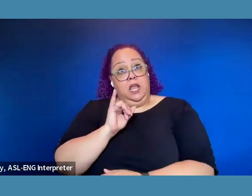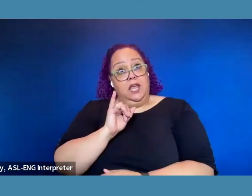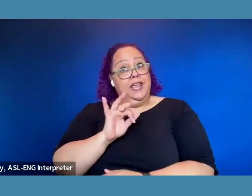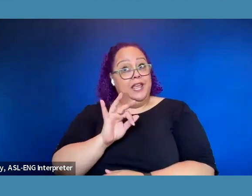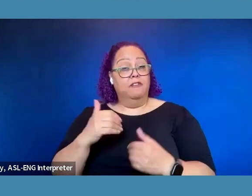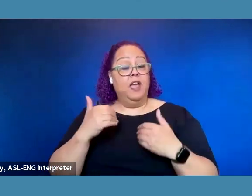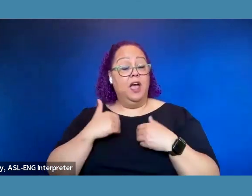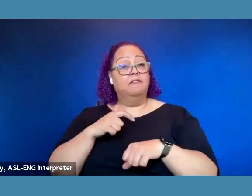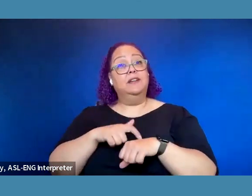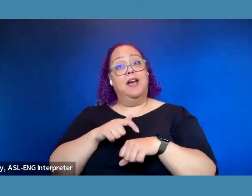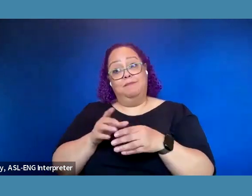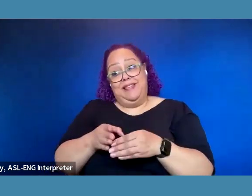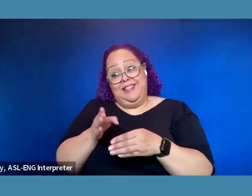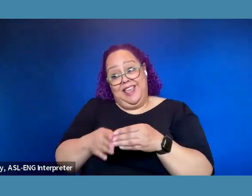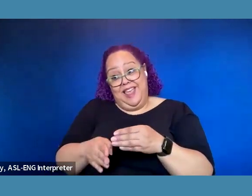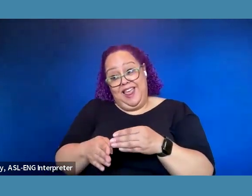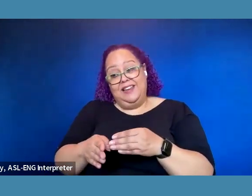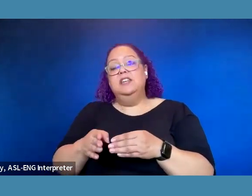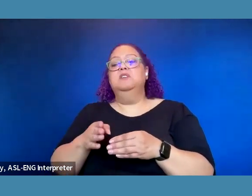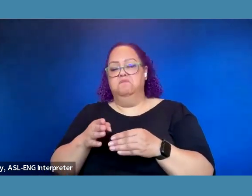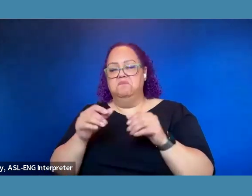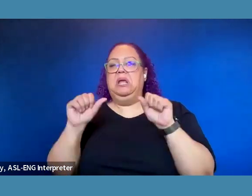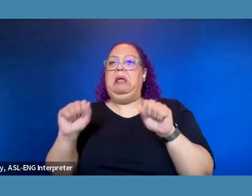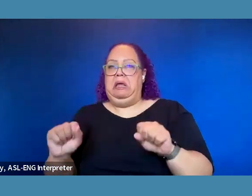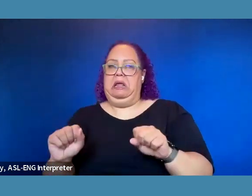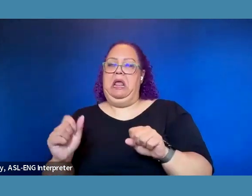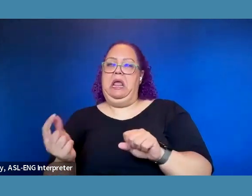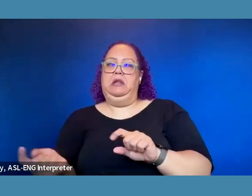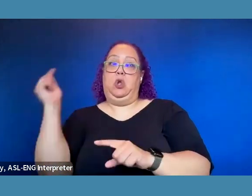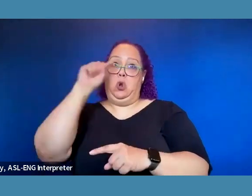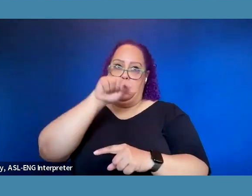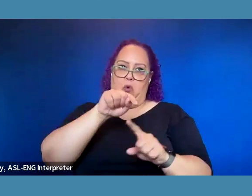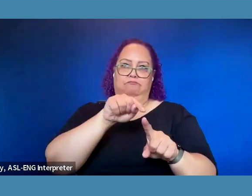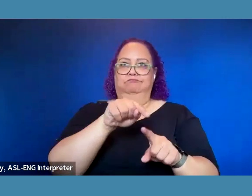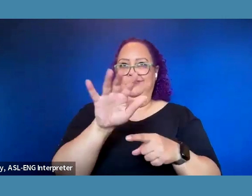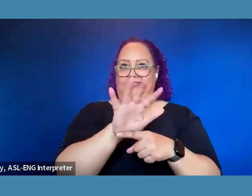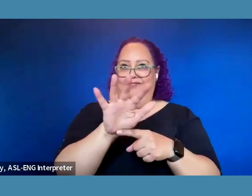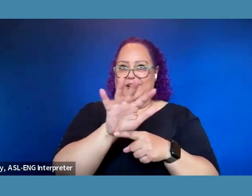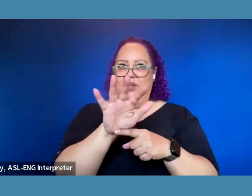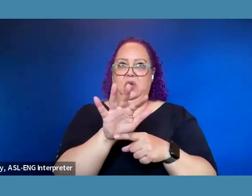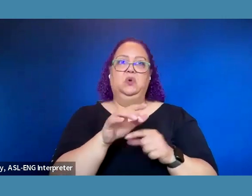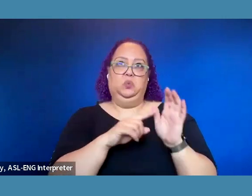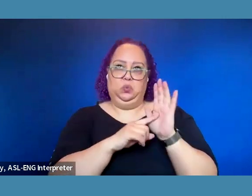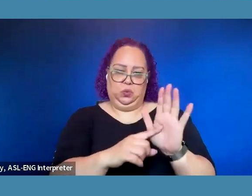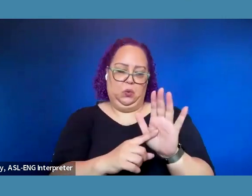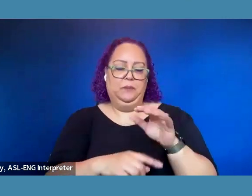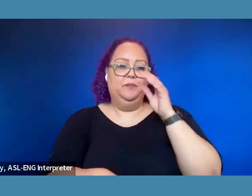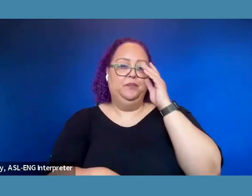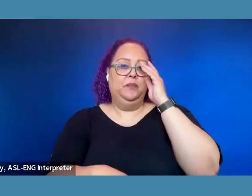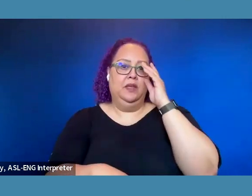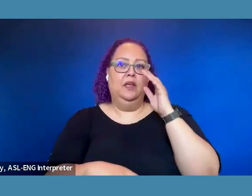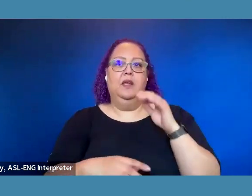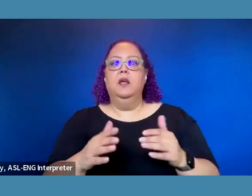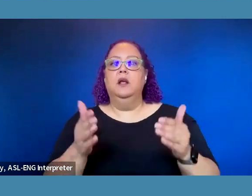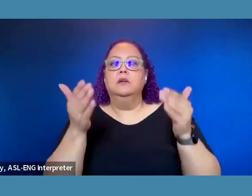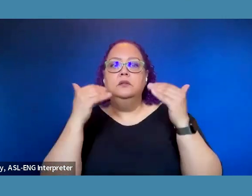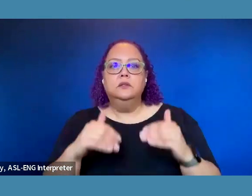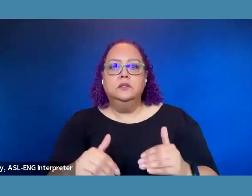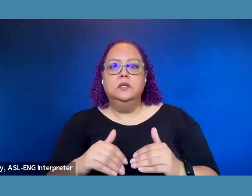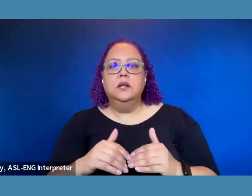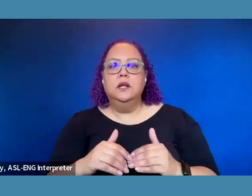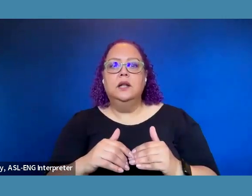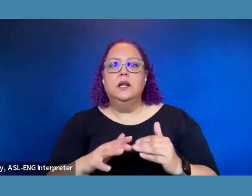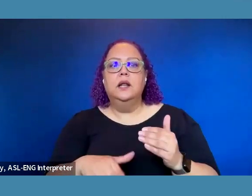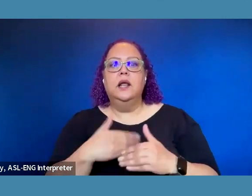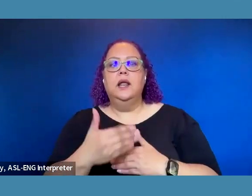back and play this video for you all. And with that, I think we can go to our next